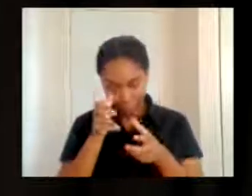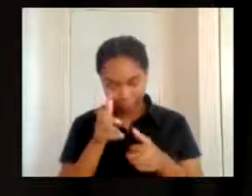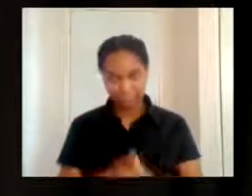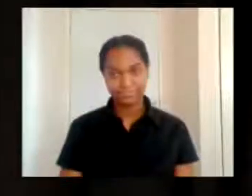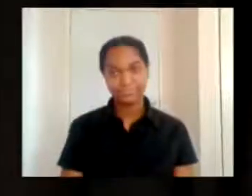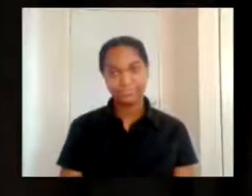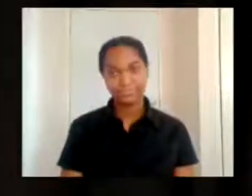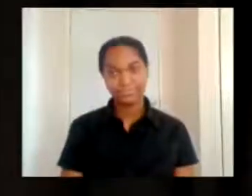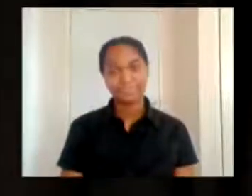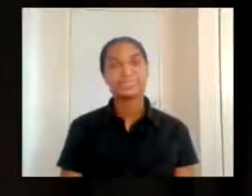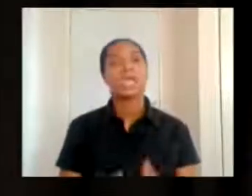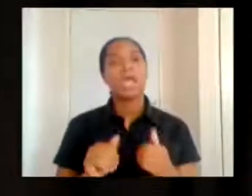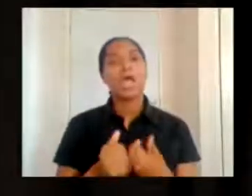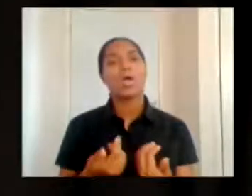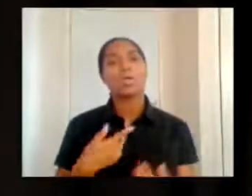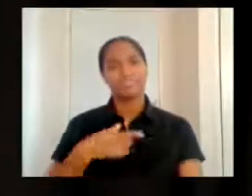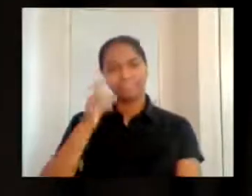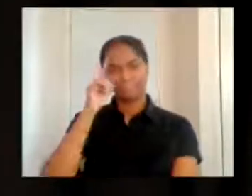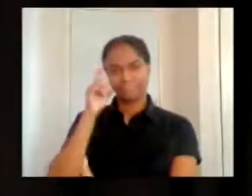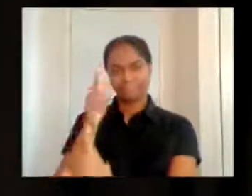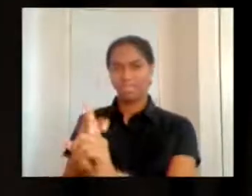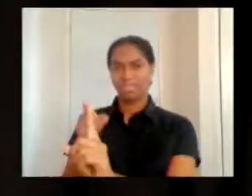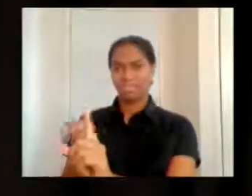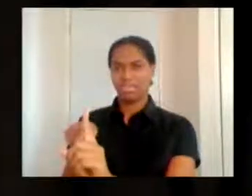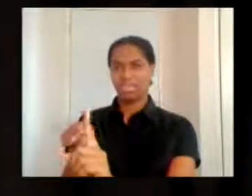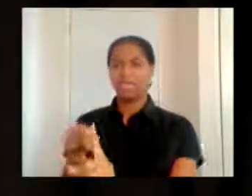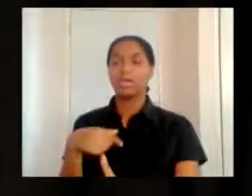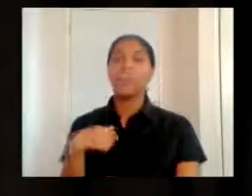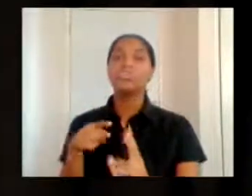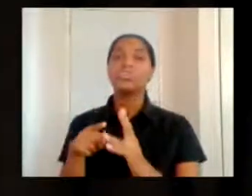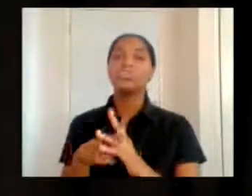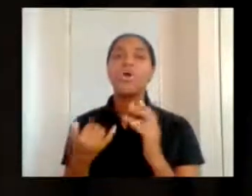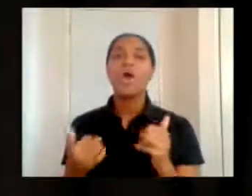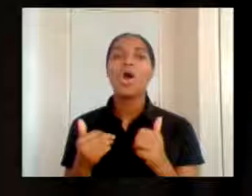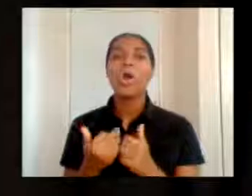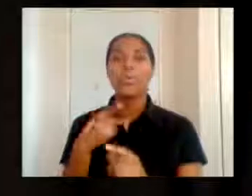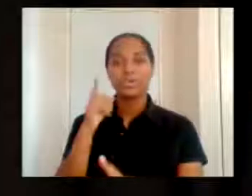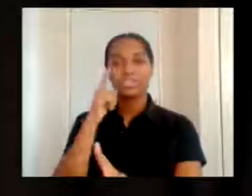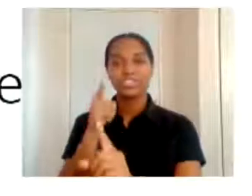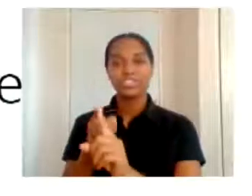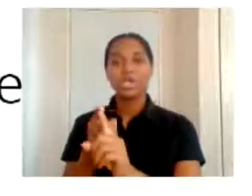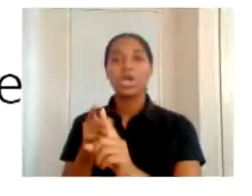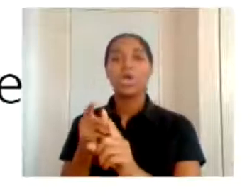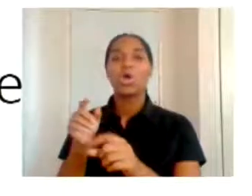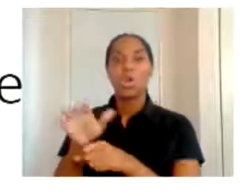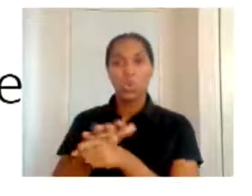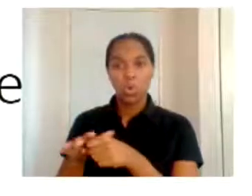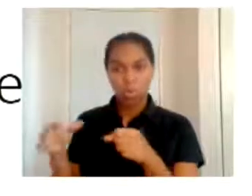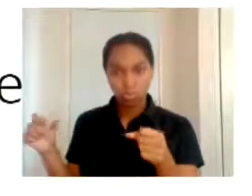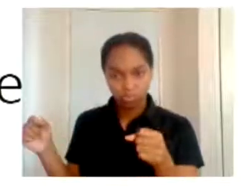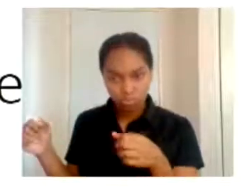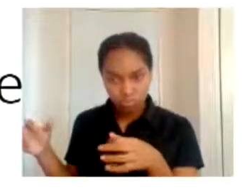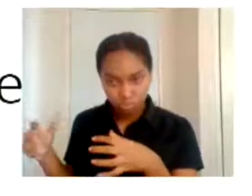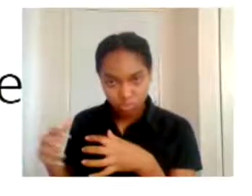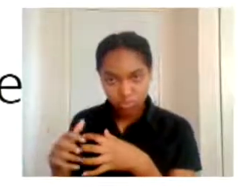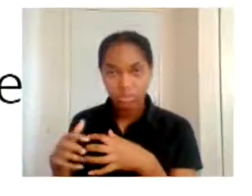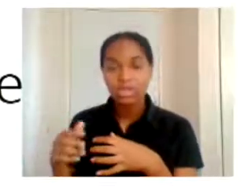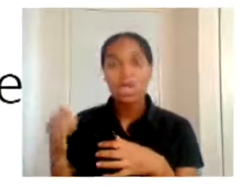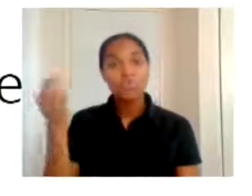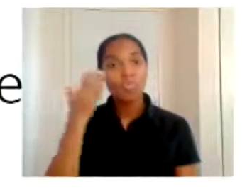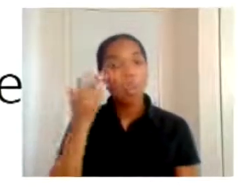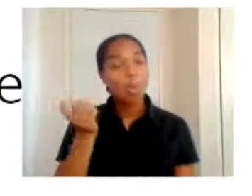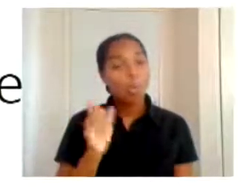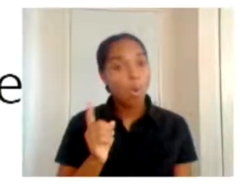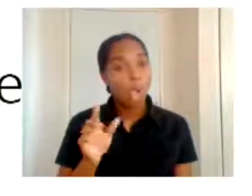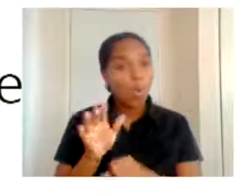So how do we target them? To start right now, we target by zooming in the location. So by knowing where the